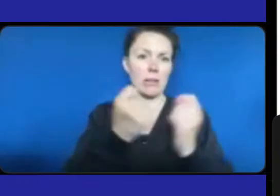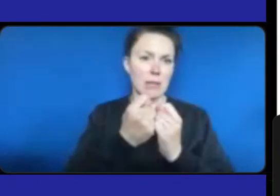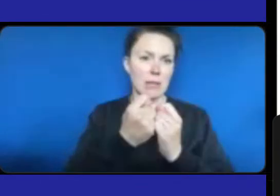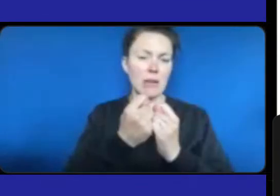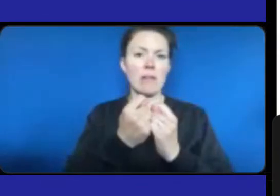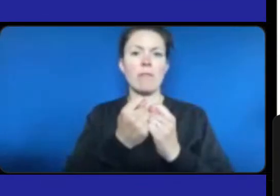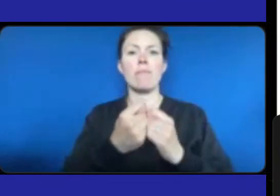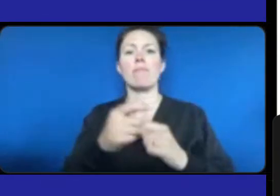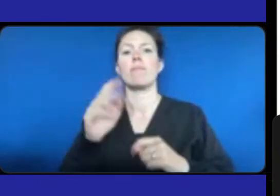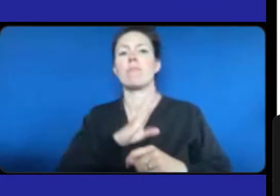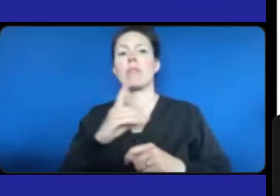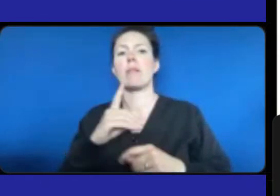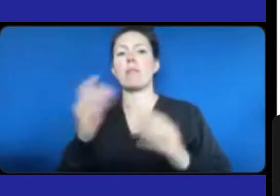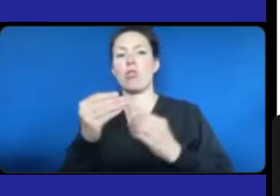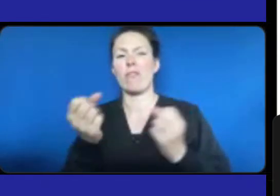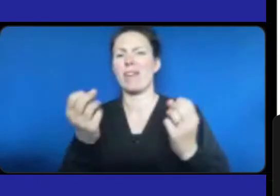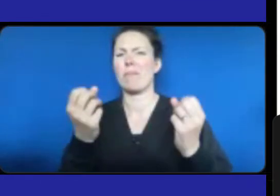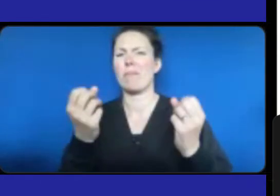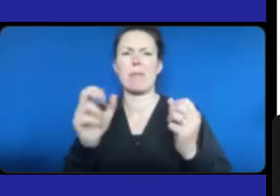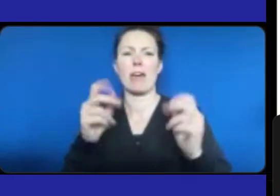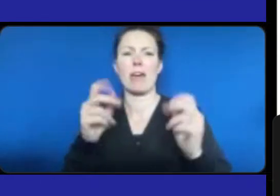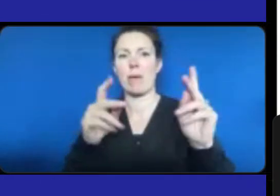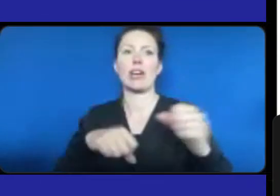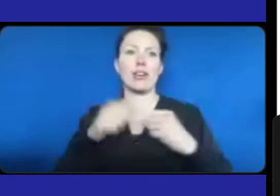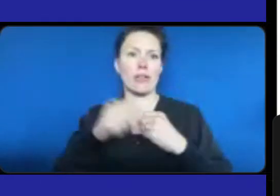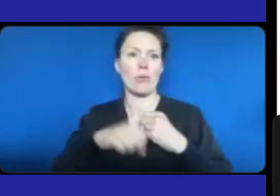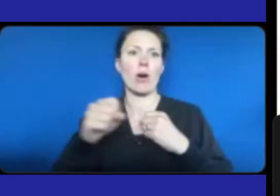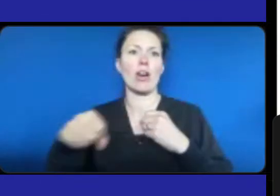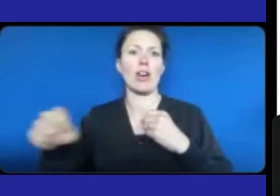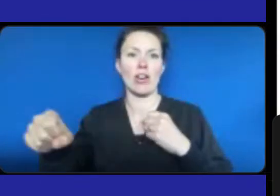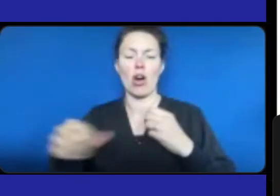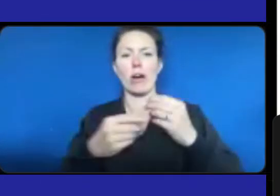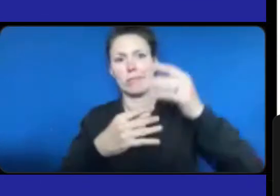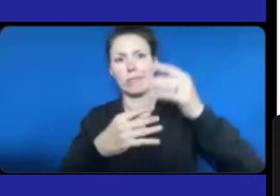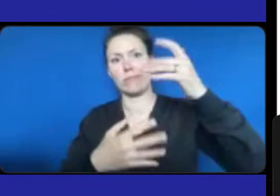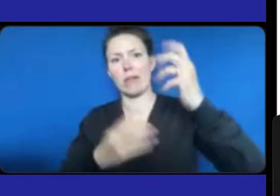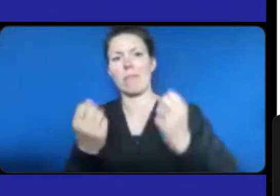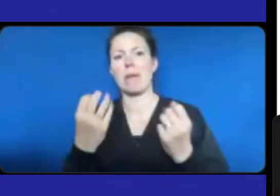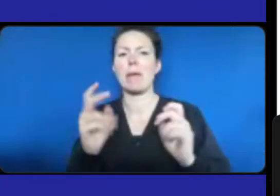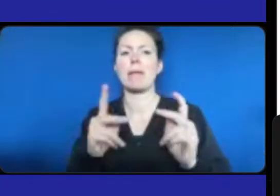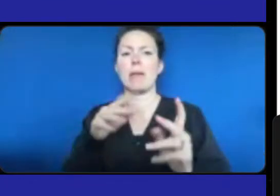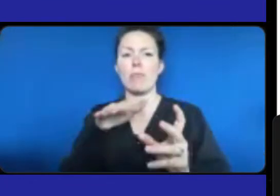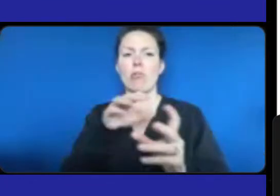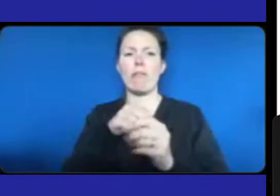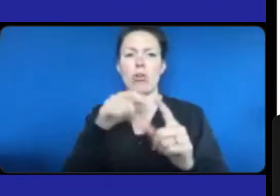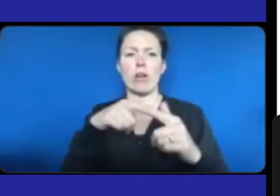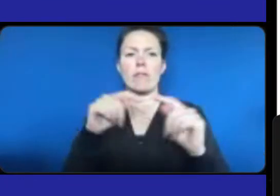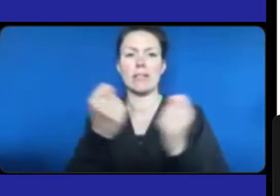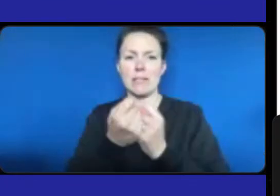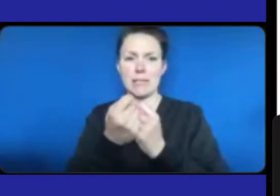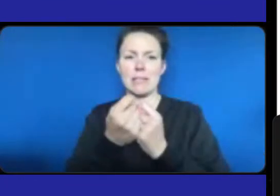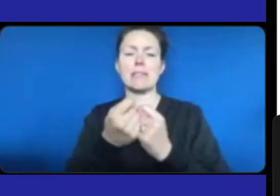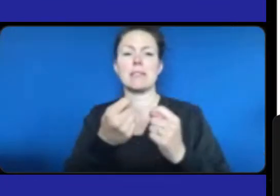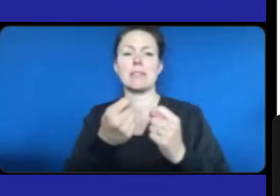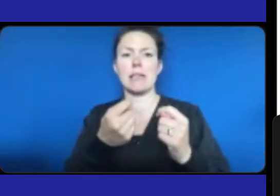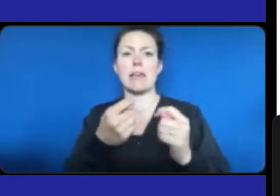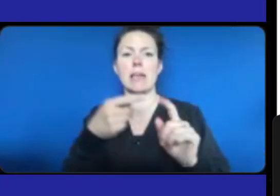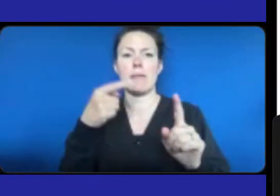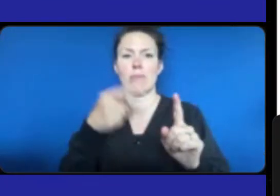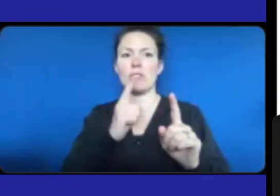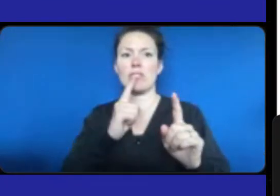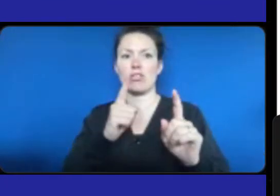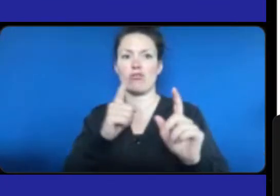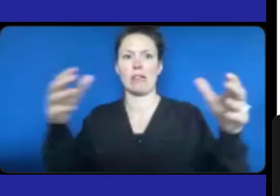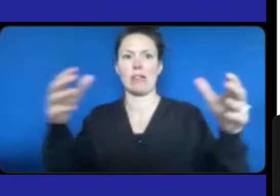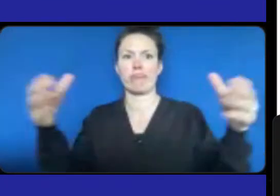office, and many members of the board. I could go on and on, but this is very much an enterprise by a village.